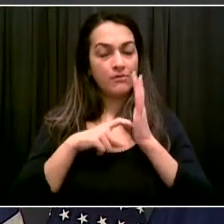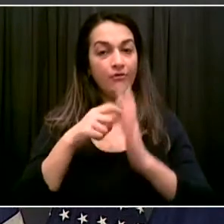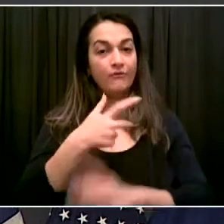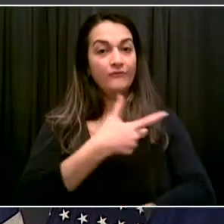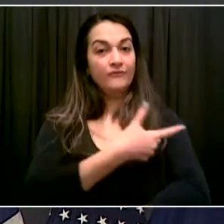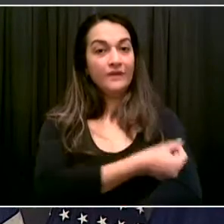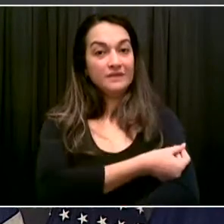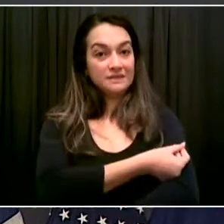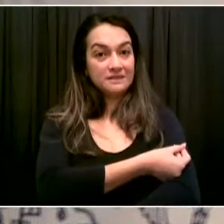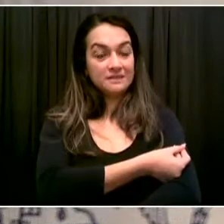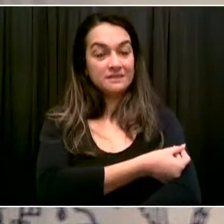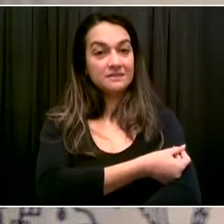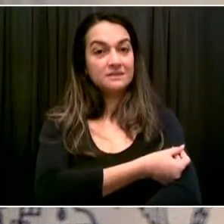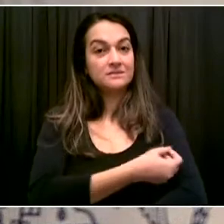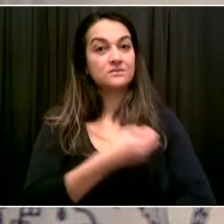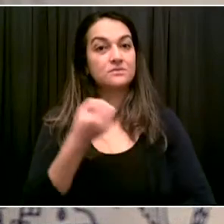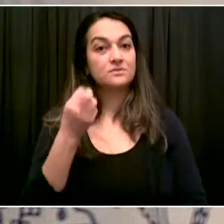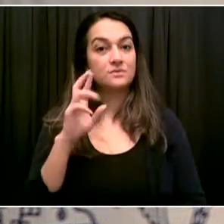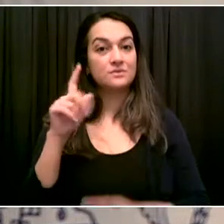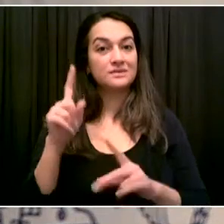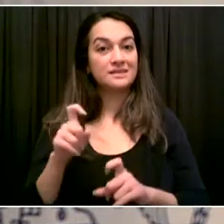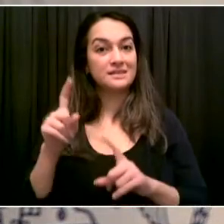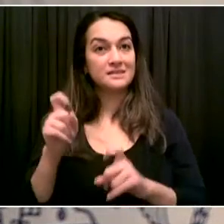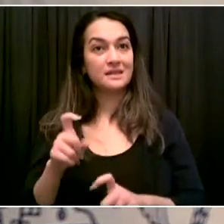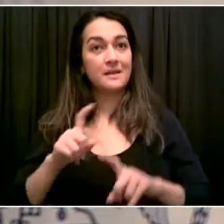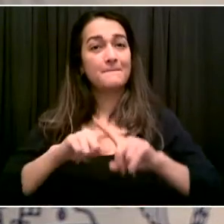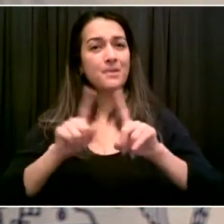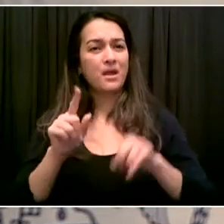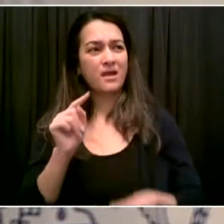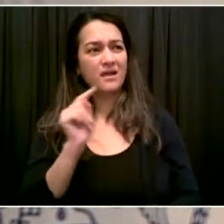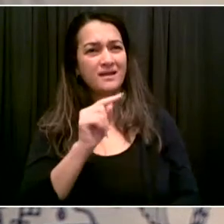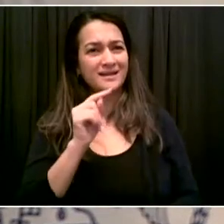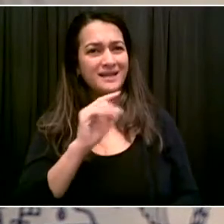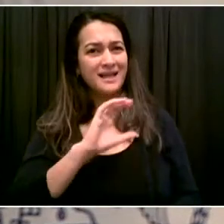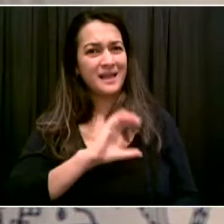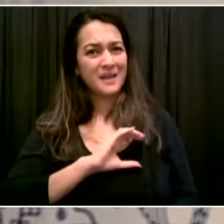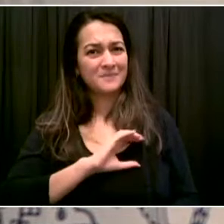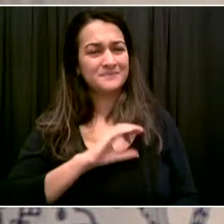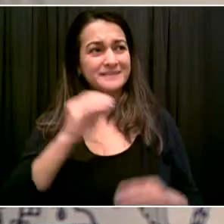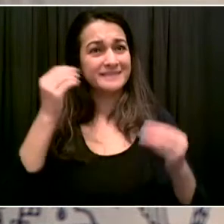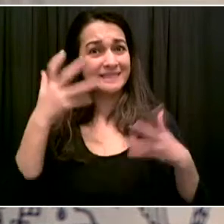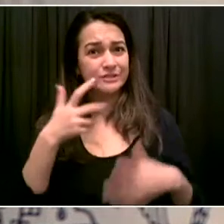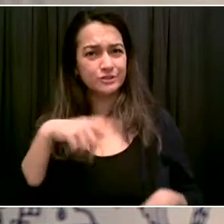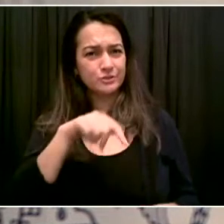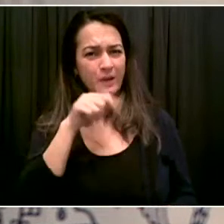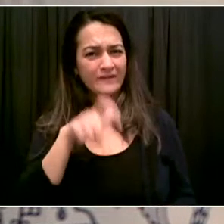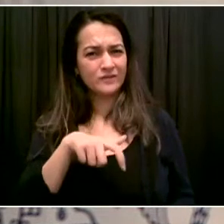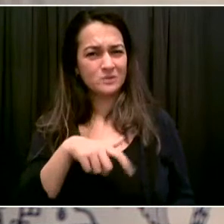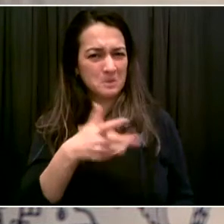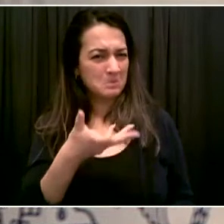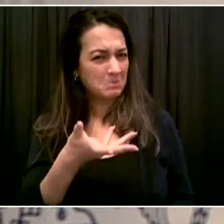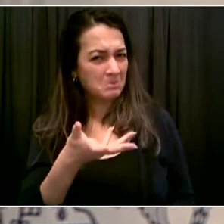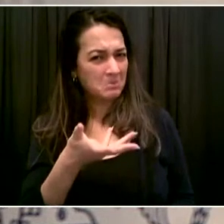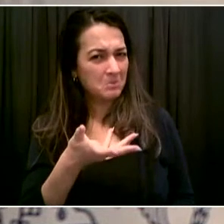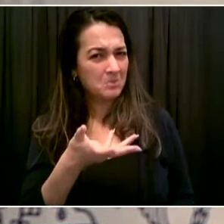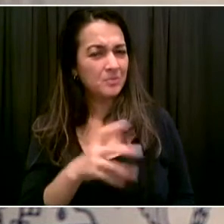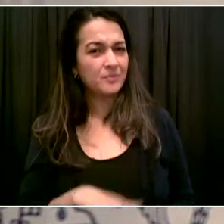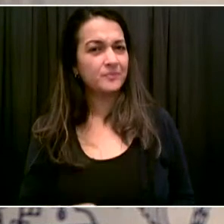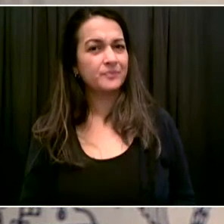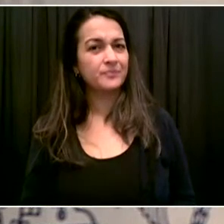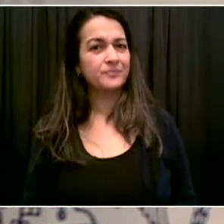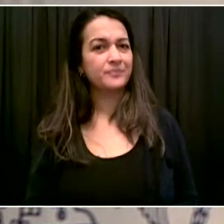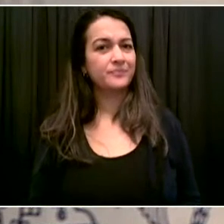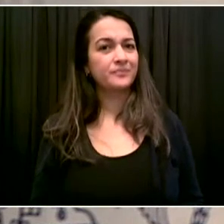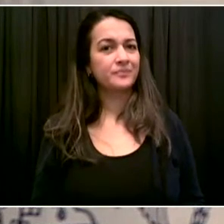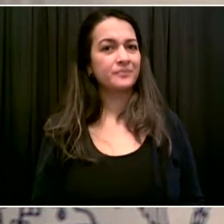teachers? You're giving them the option of getting tested every week. They are public servants, they are